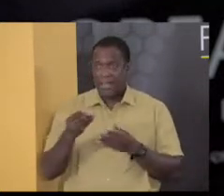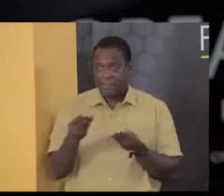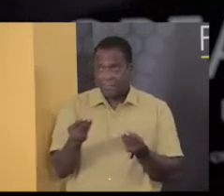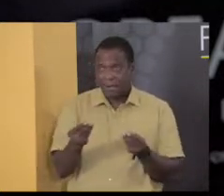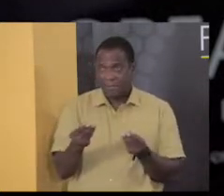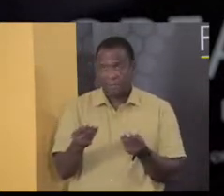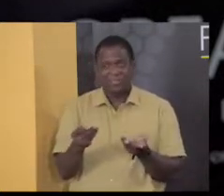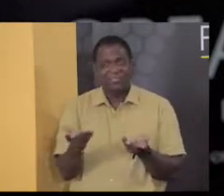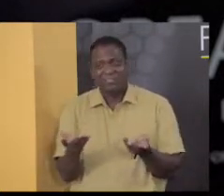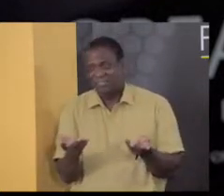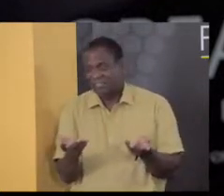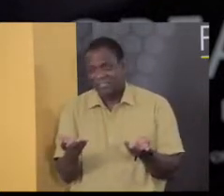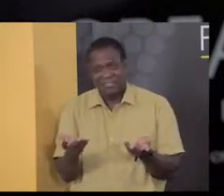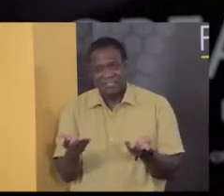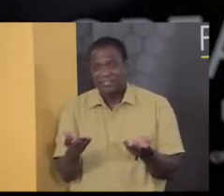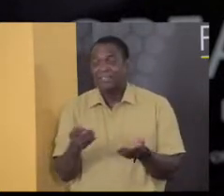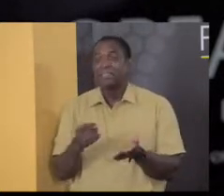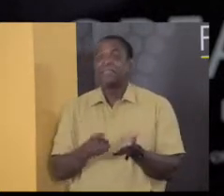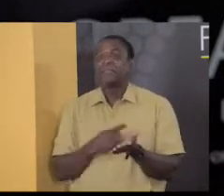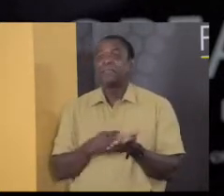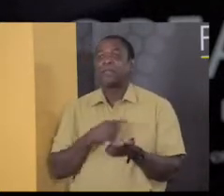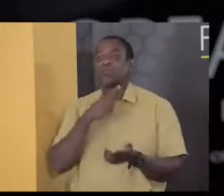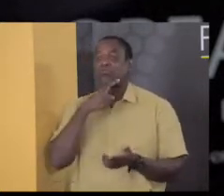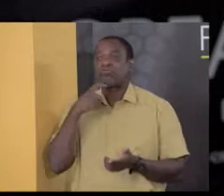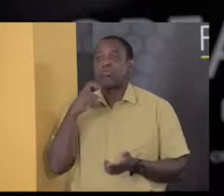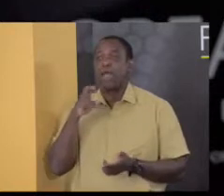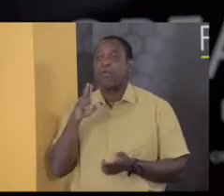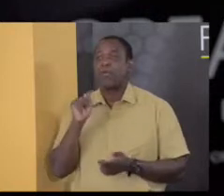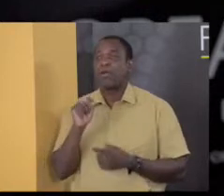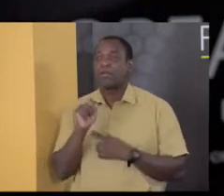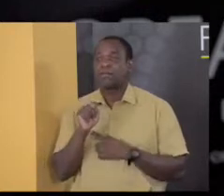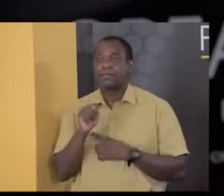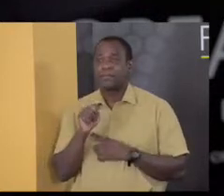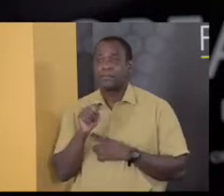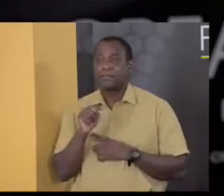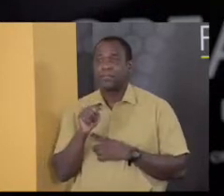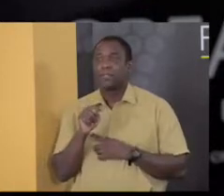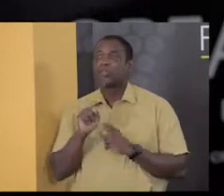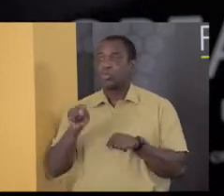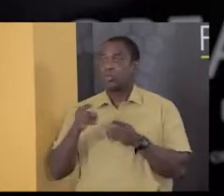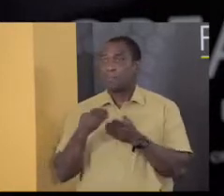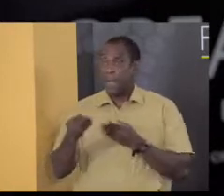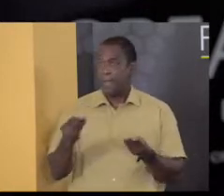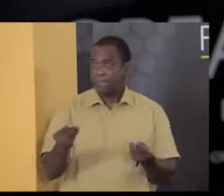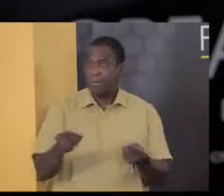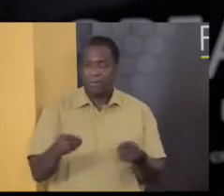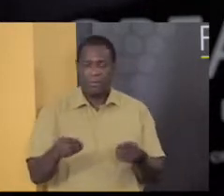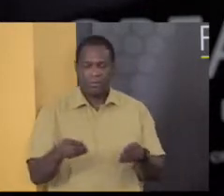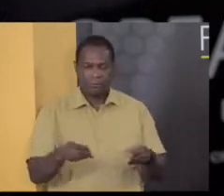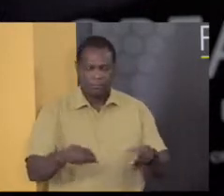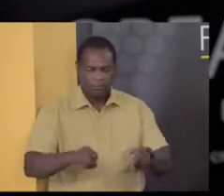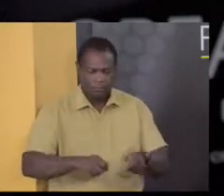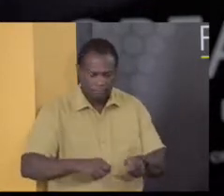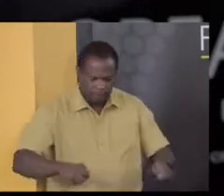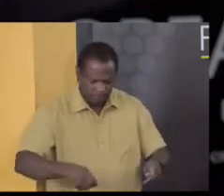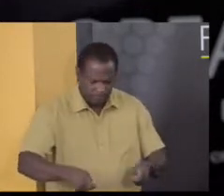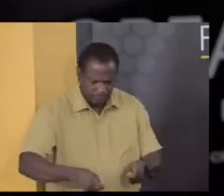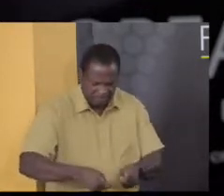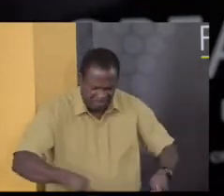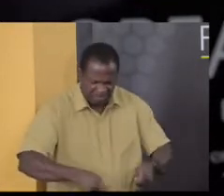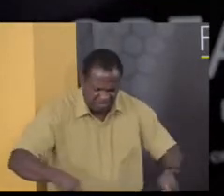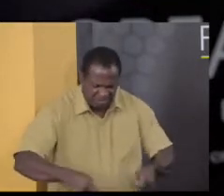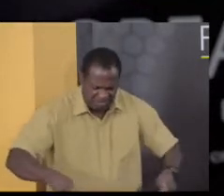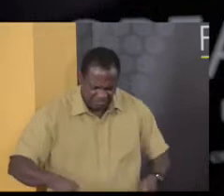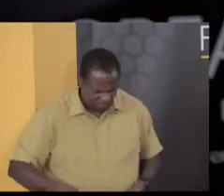out. Okay, sometimes these things are dry rot. You know, take the fabric, pull at it, you know,